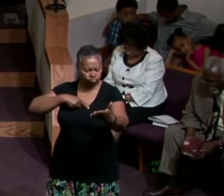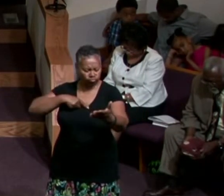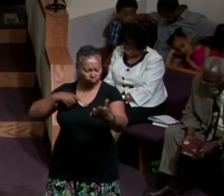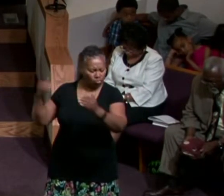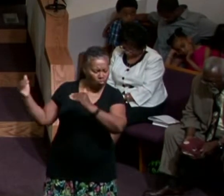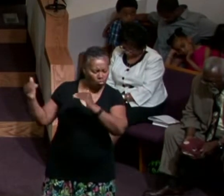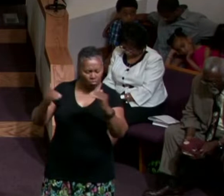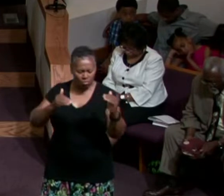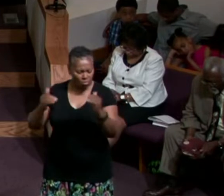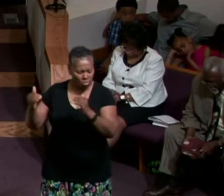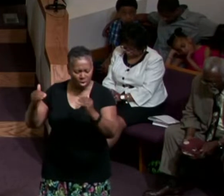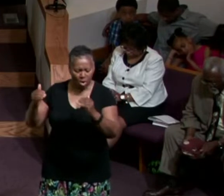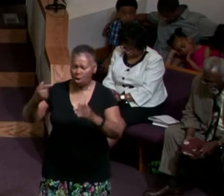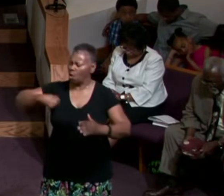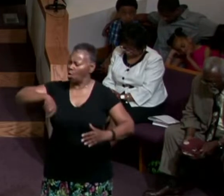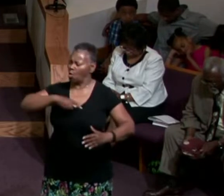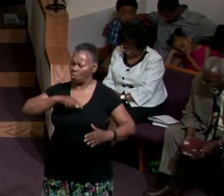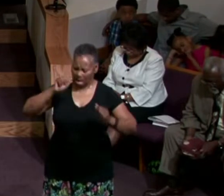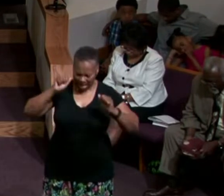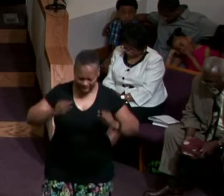for Lord, we can shout now